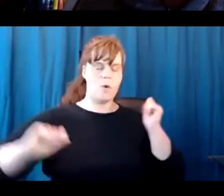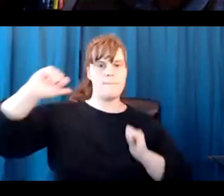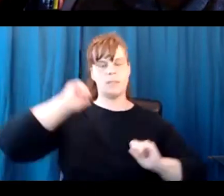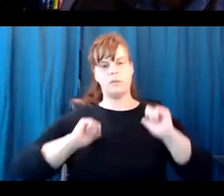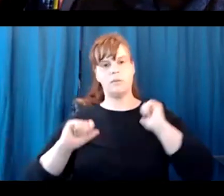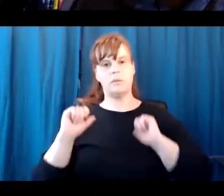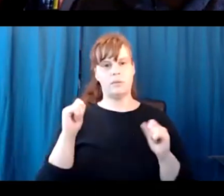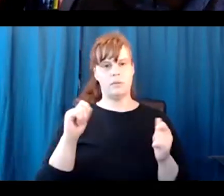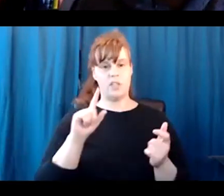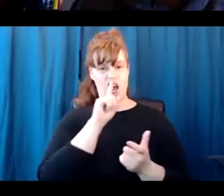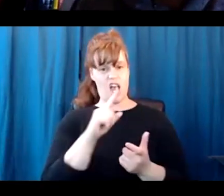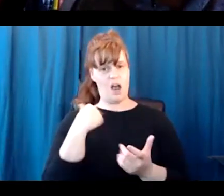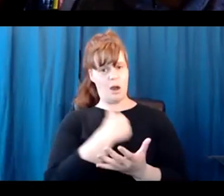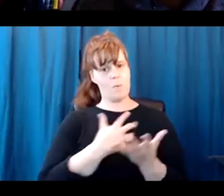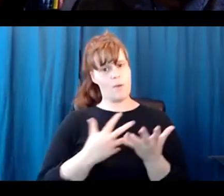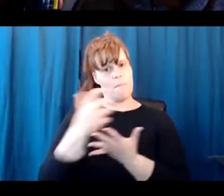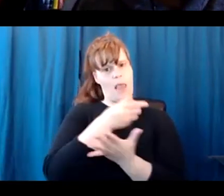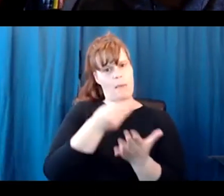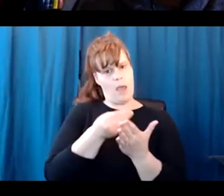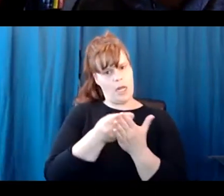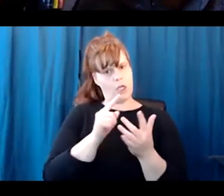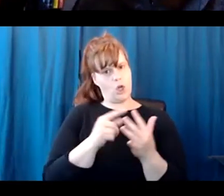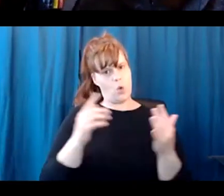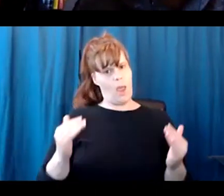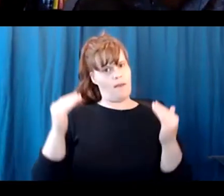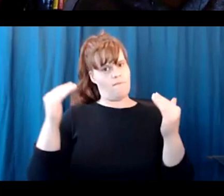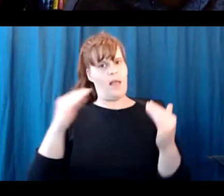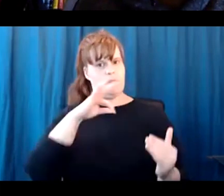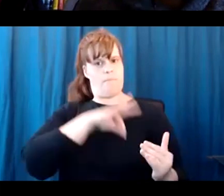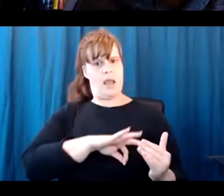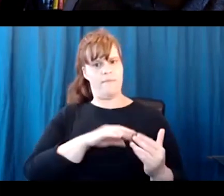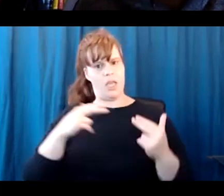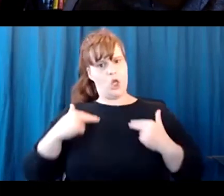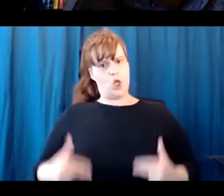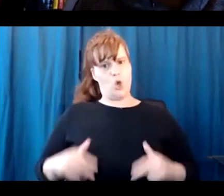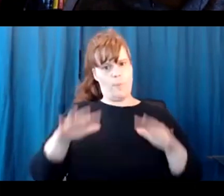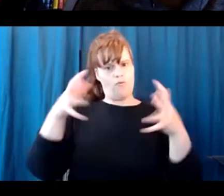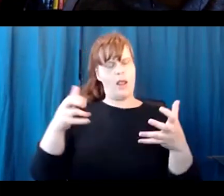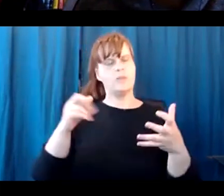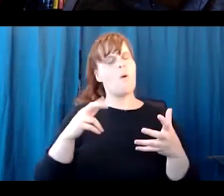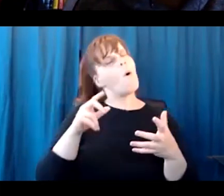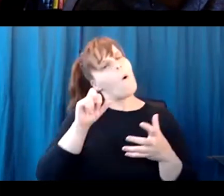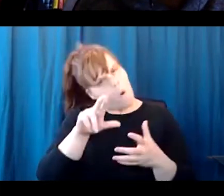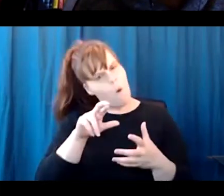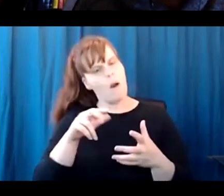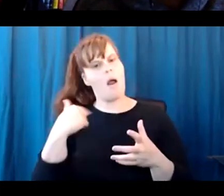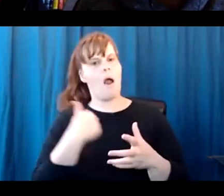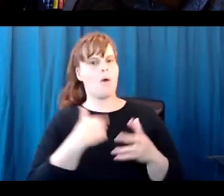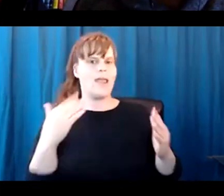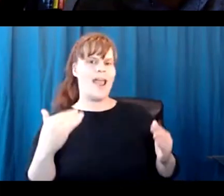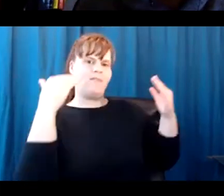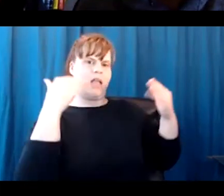Are we making money in order to advance the human race, or are we advancing the human race in order to make money?